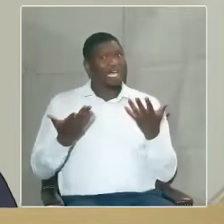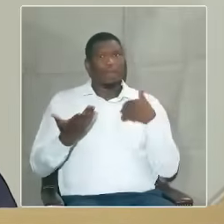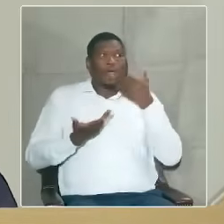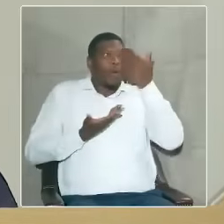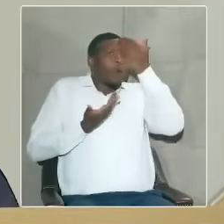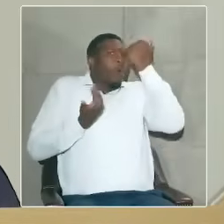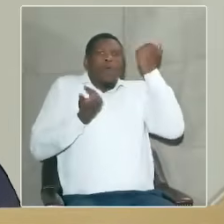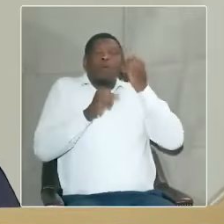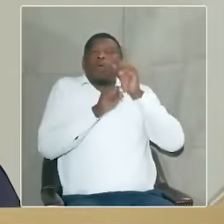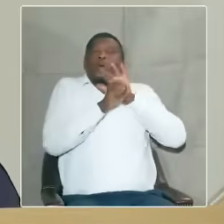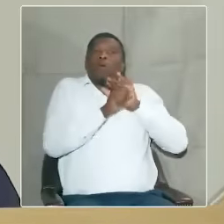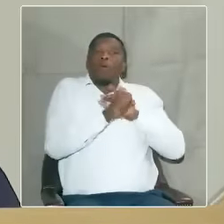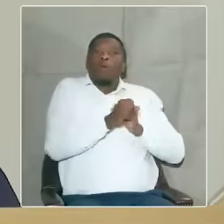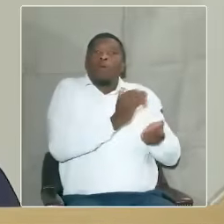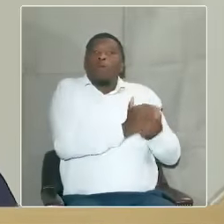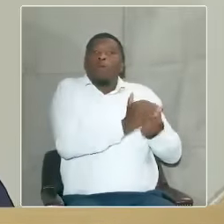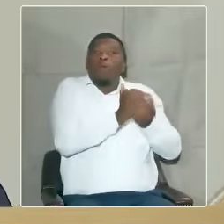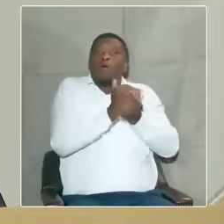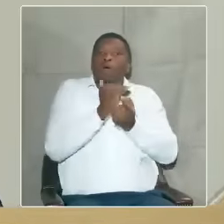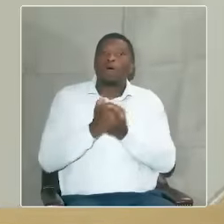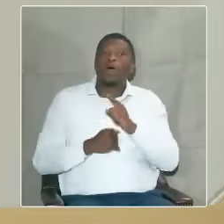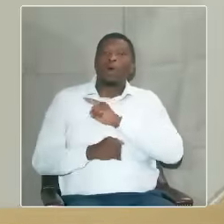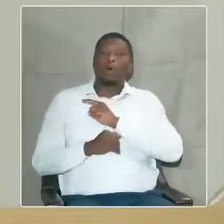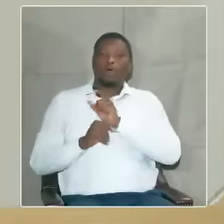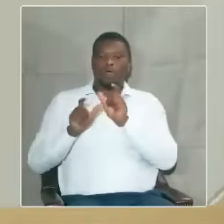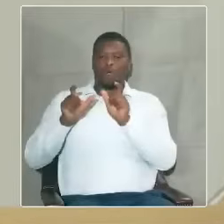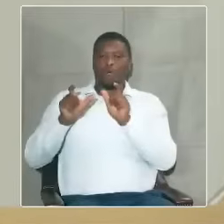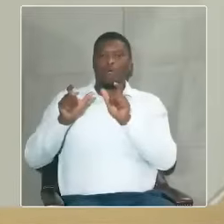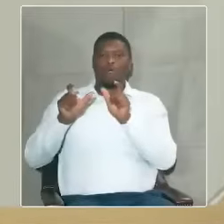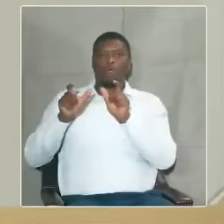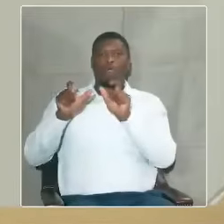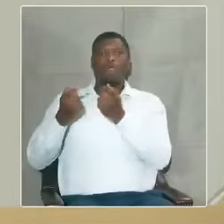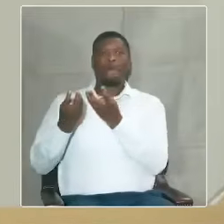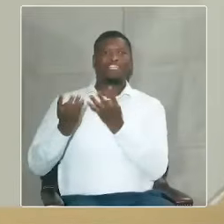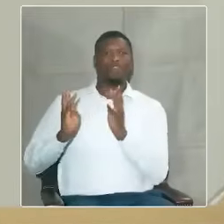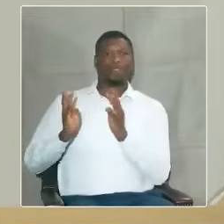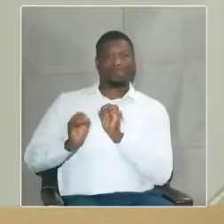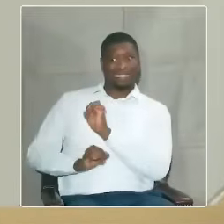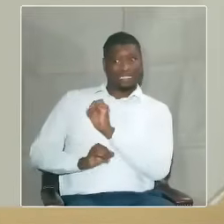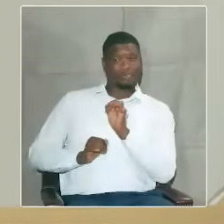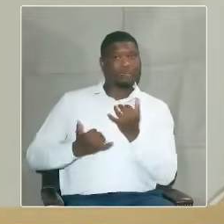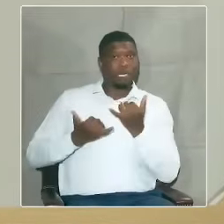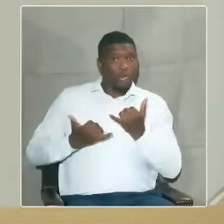later, because the Commissioner now is